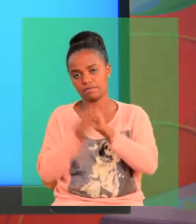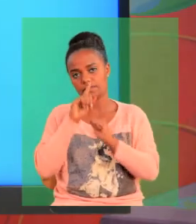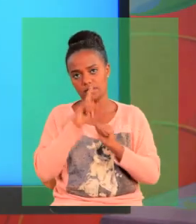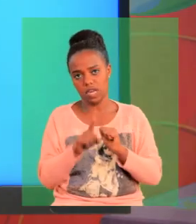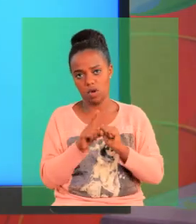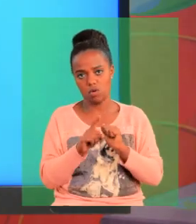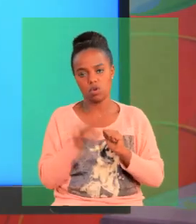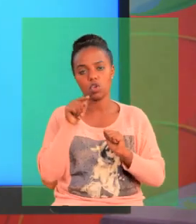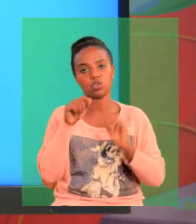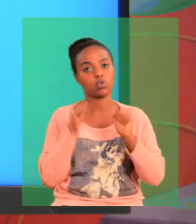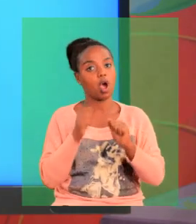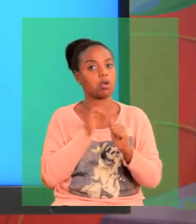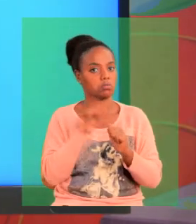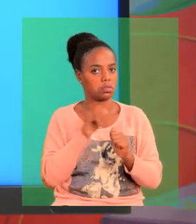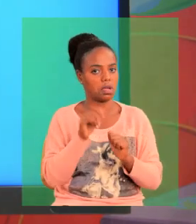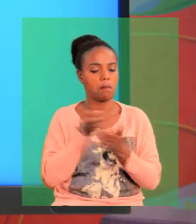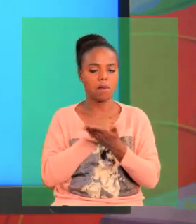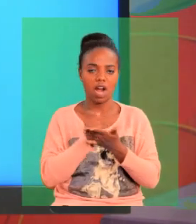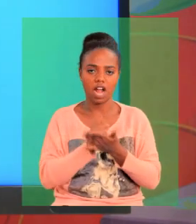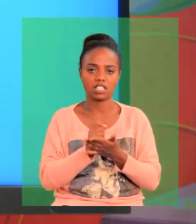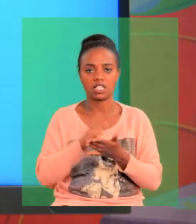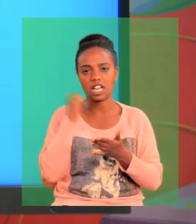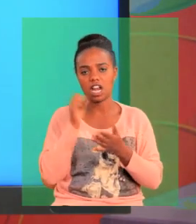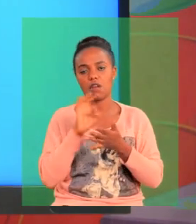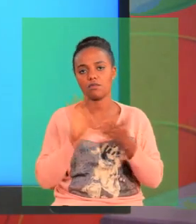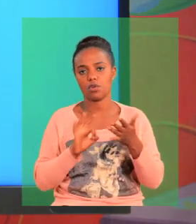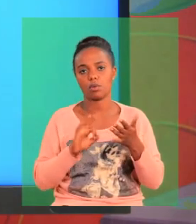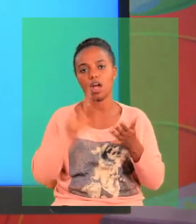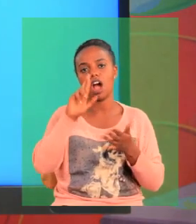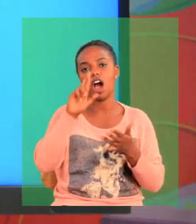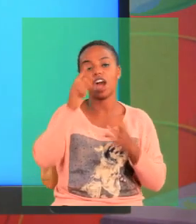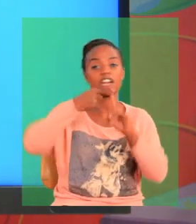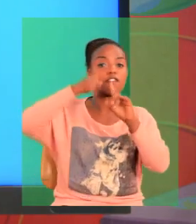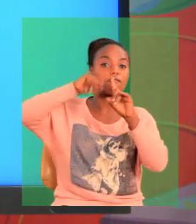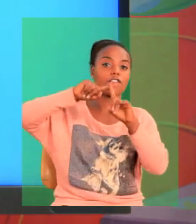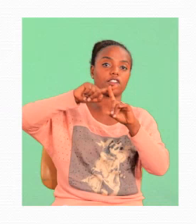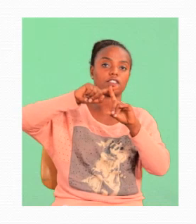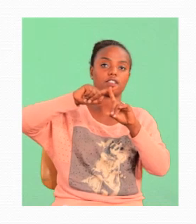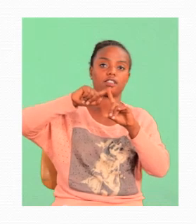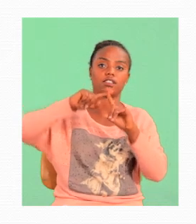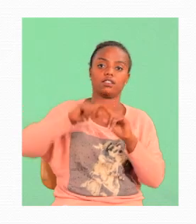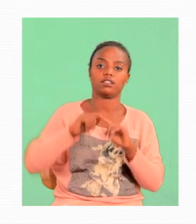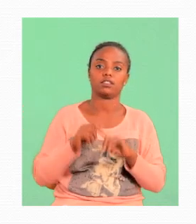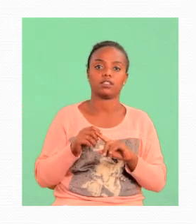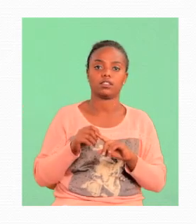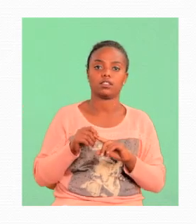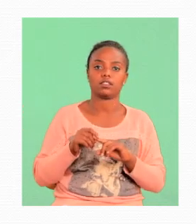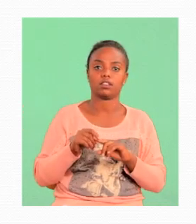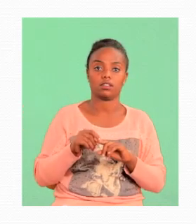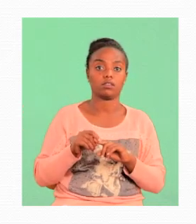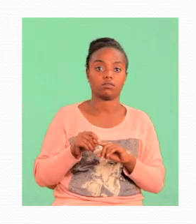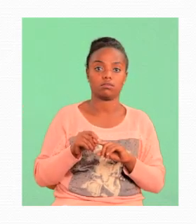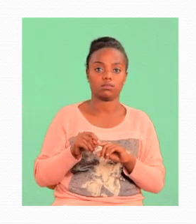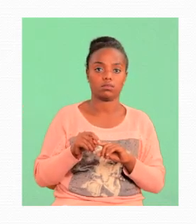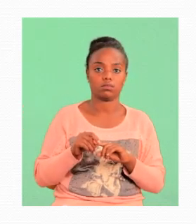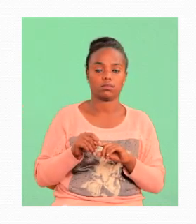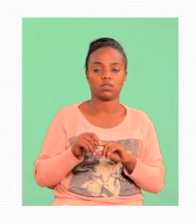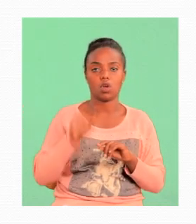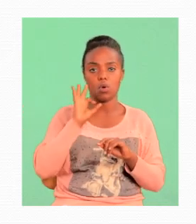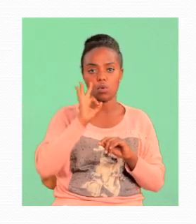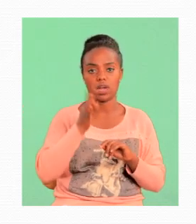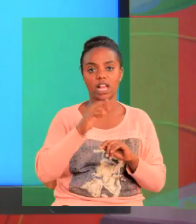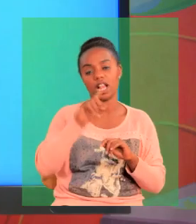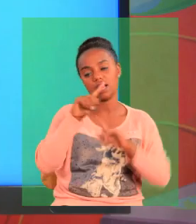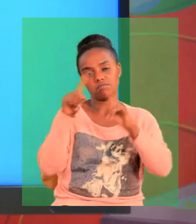We can also rewrite this in another form like this. R inverse will be the ordered